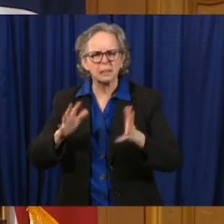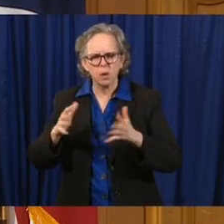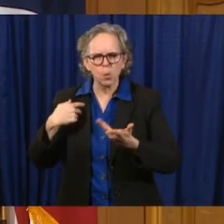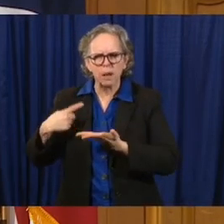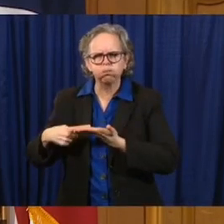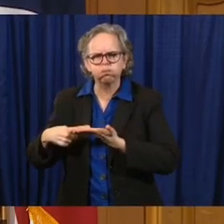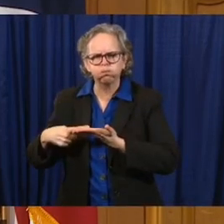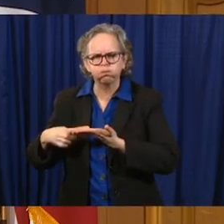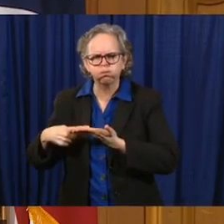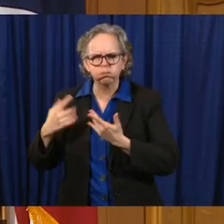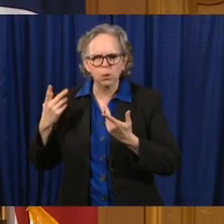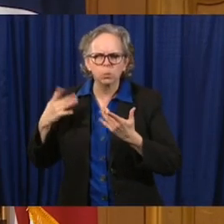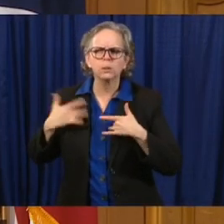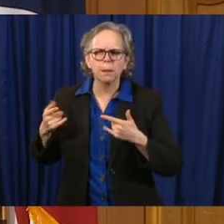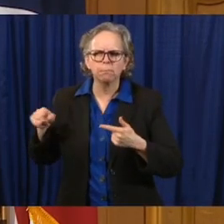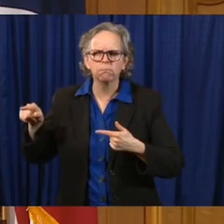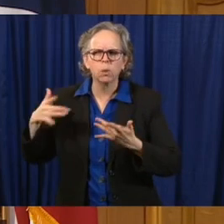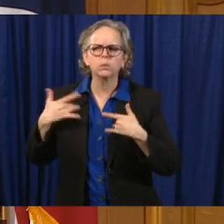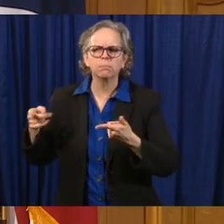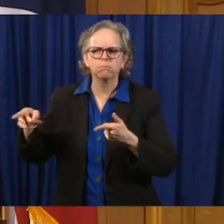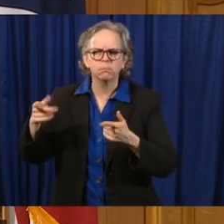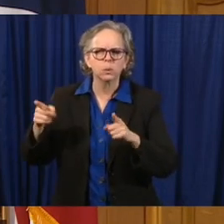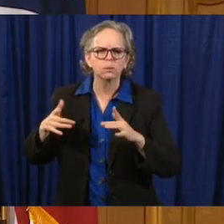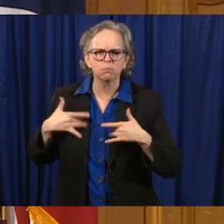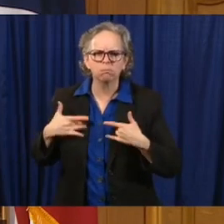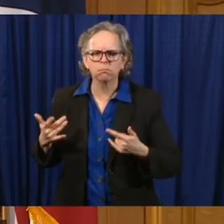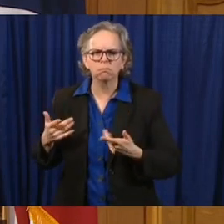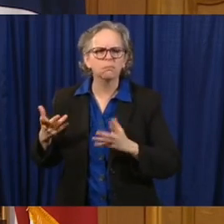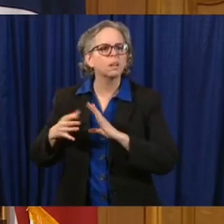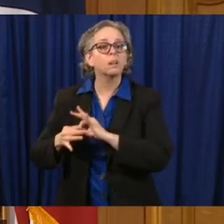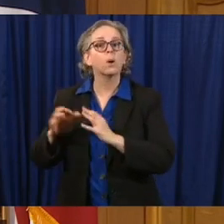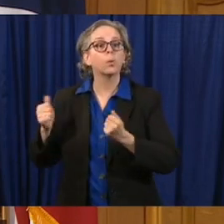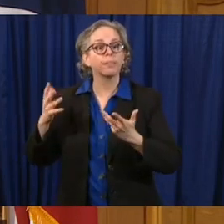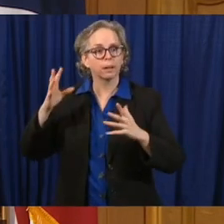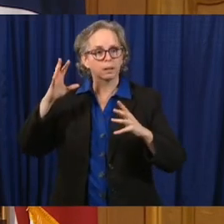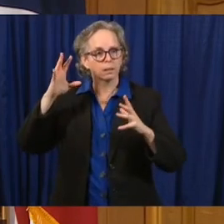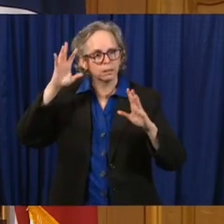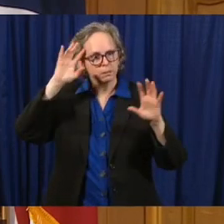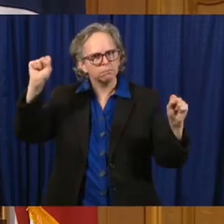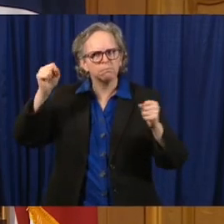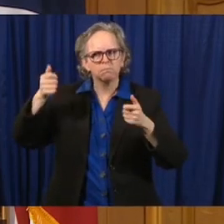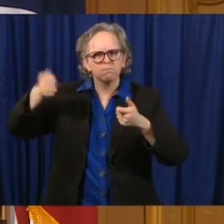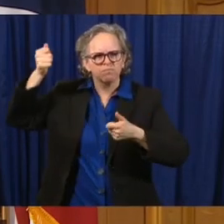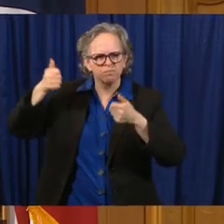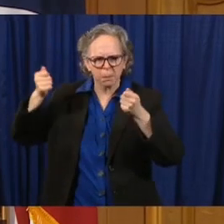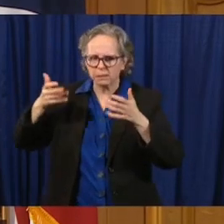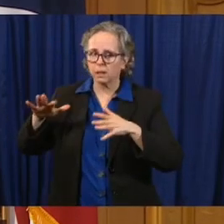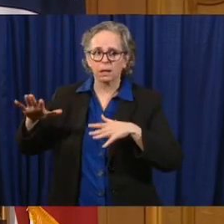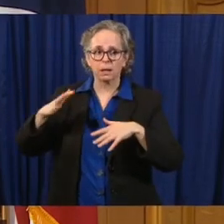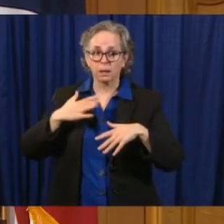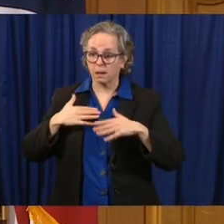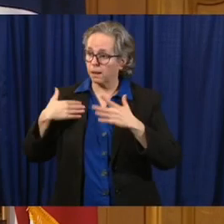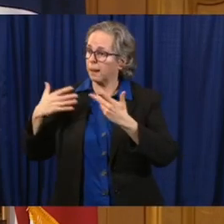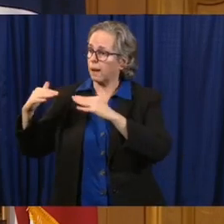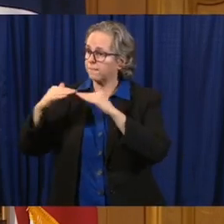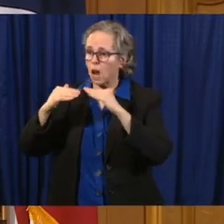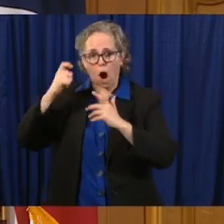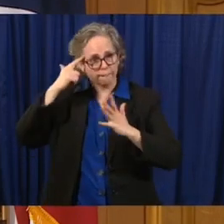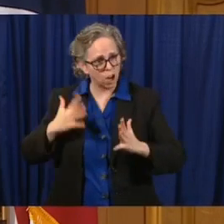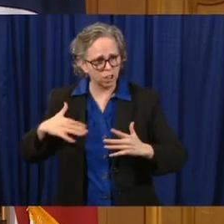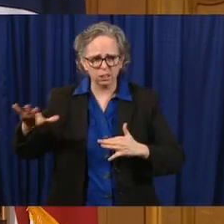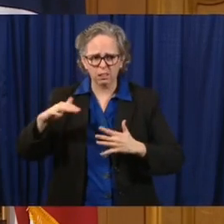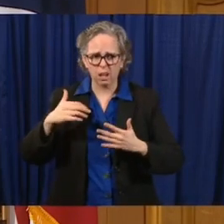with the Trump administration, consultation with my fellow governors. I have a call tonight with a number of governors. I had one the